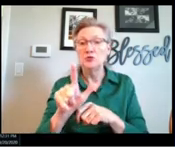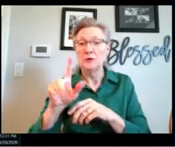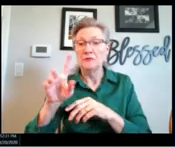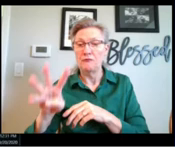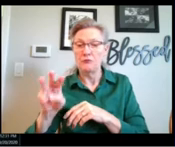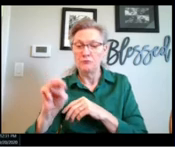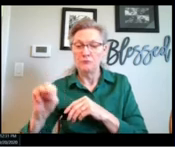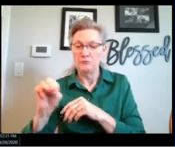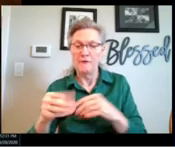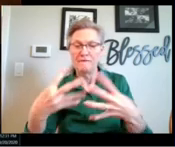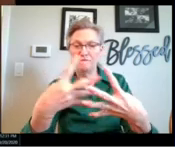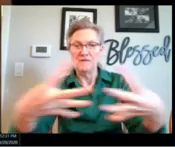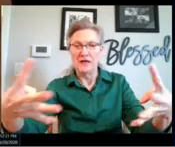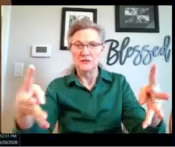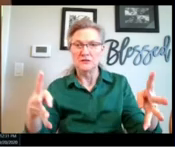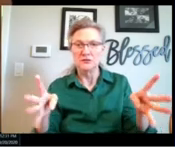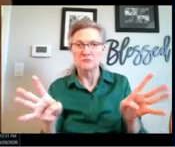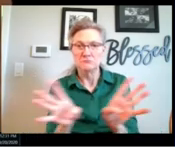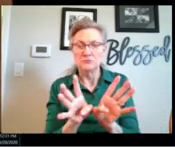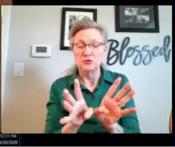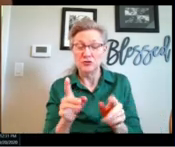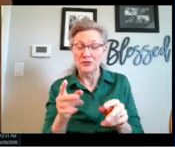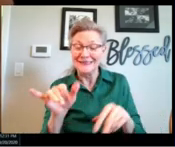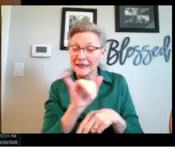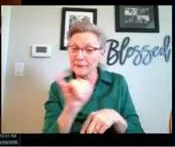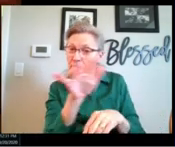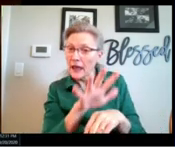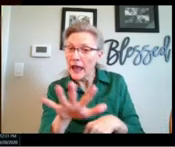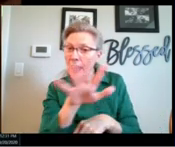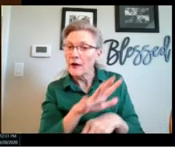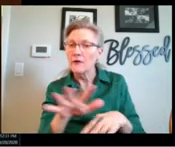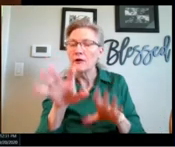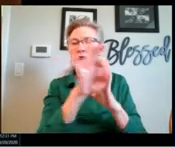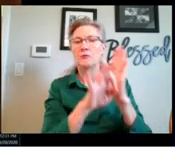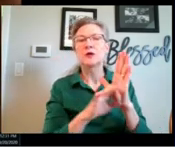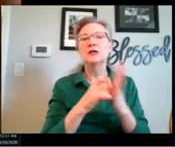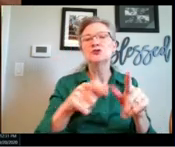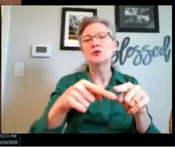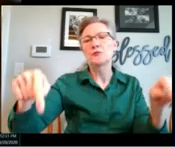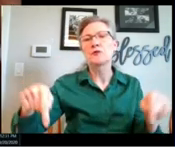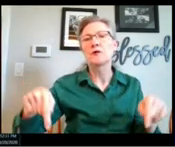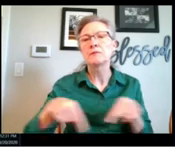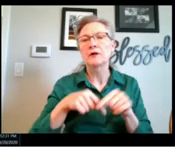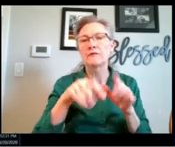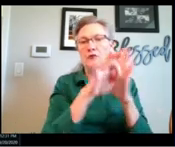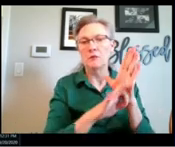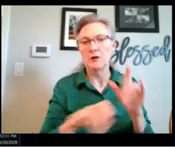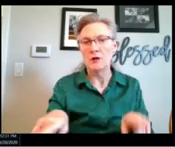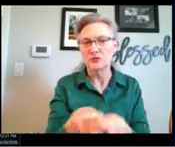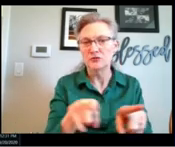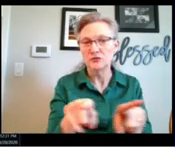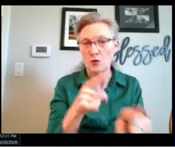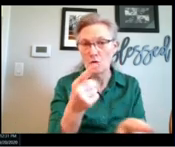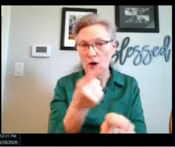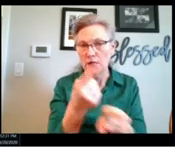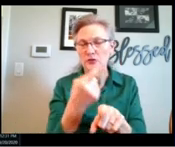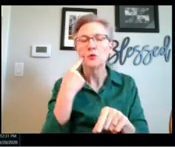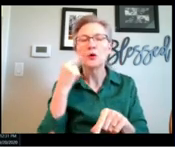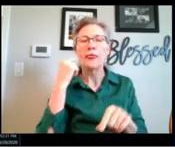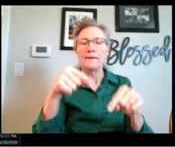right? Well, just like we used our area formula up here, we can also use our perimeter formula, right? So we know that